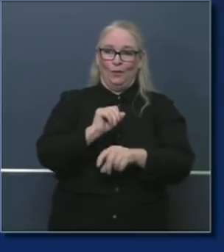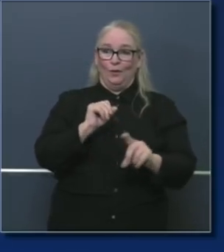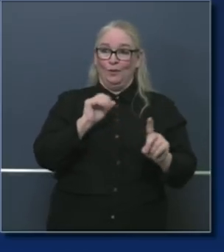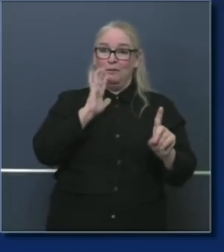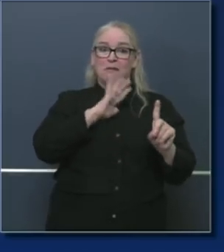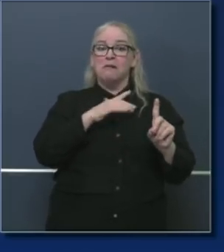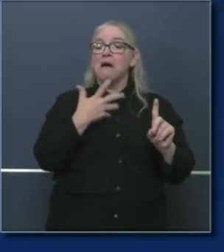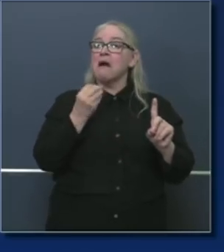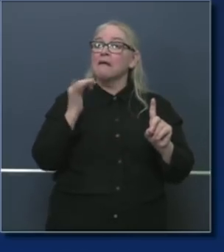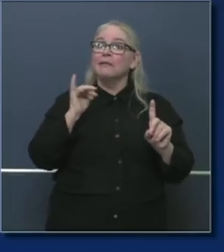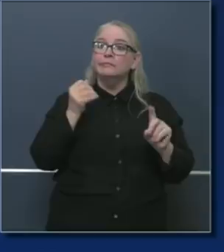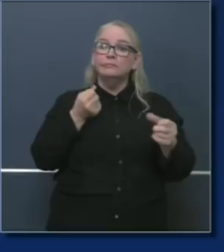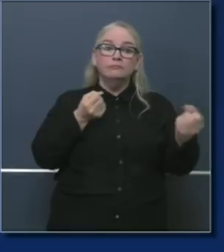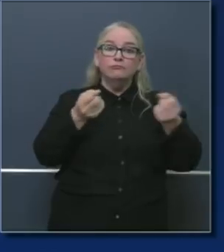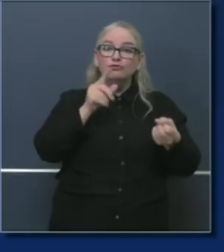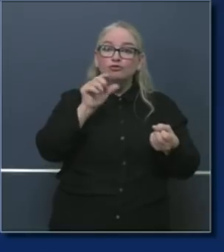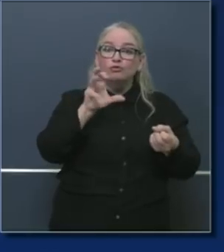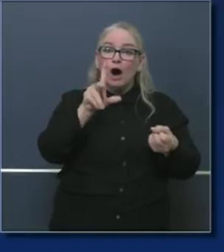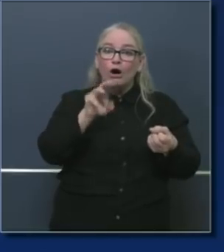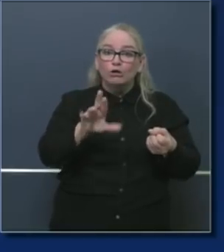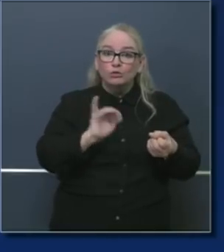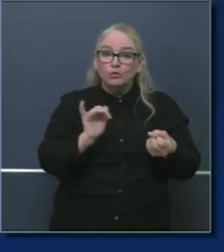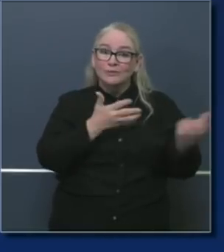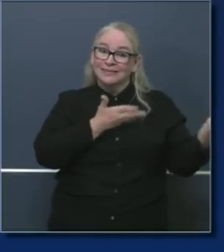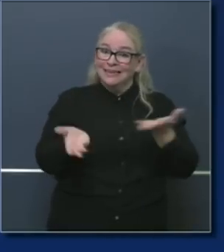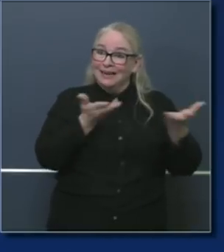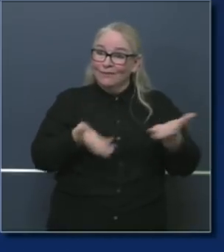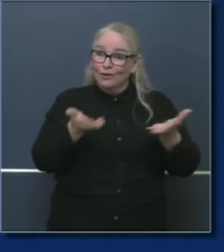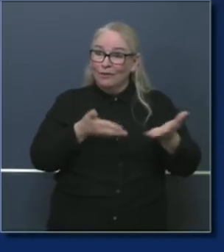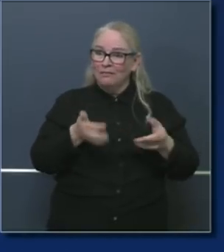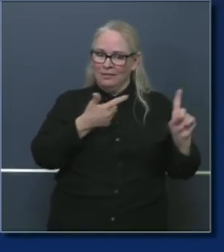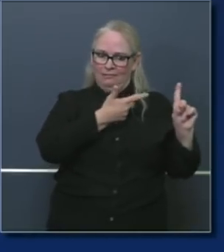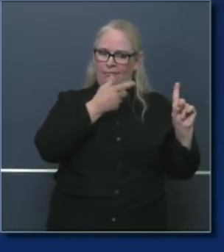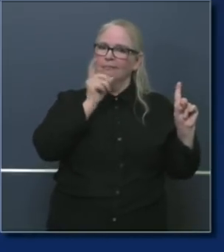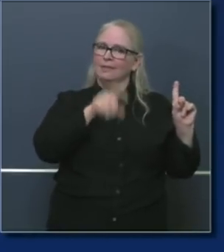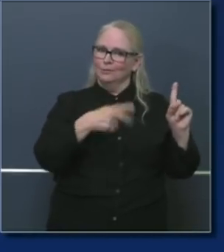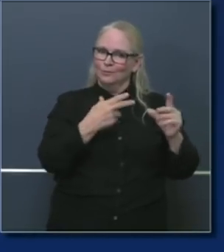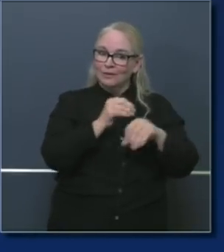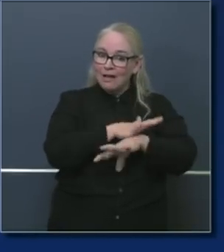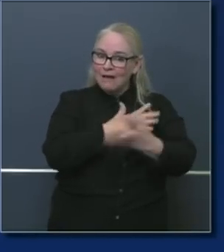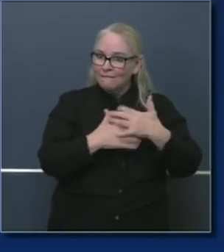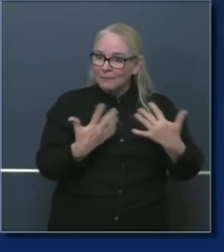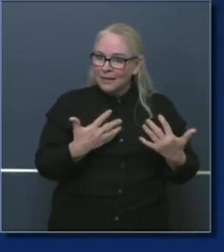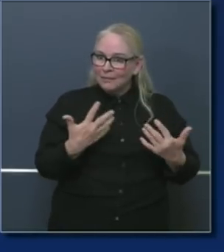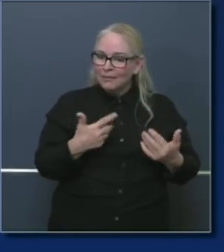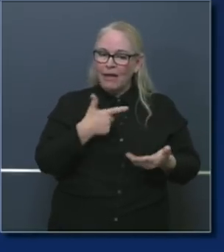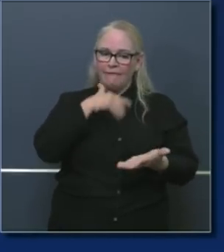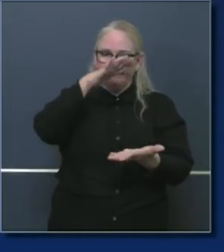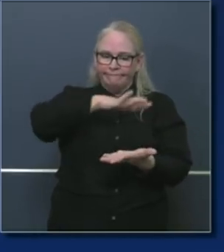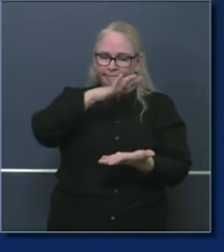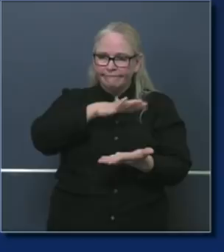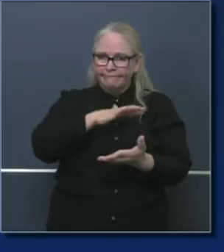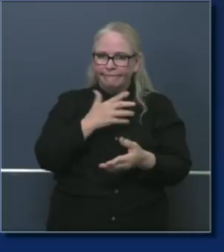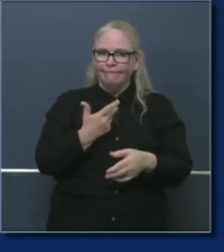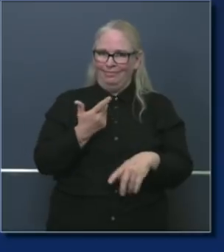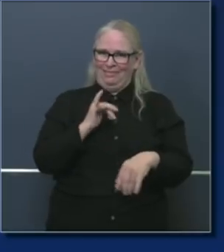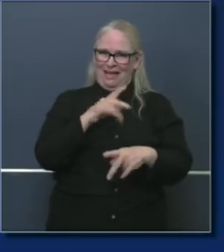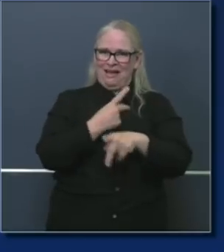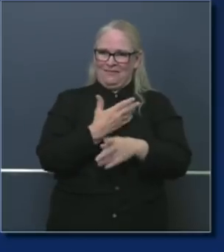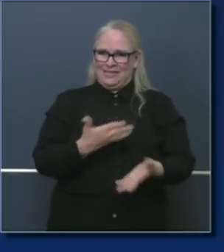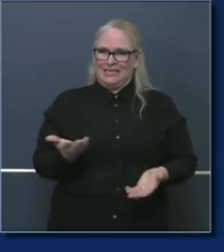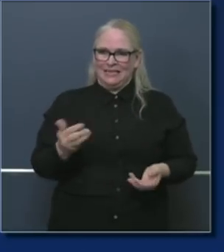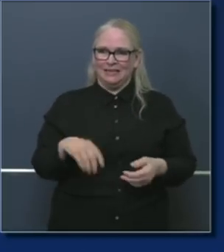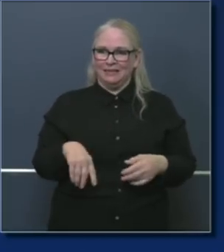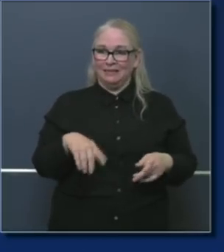are full with sanitation materials, and the people doing the deliveries will